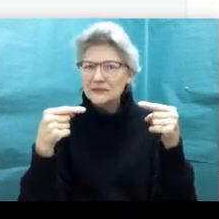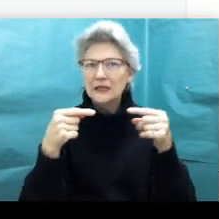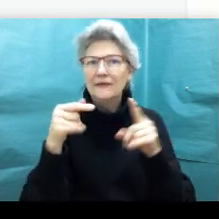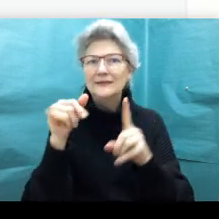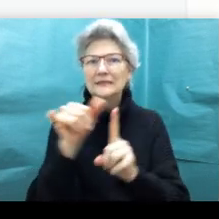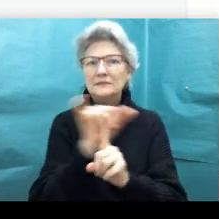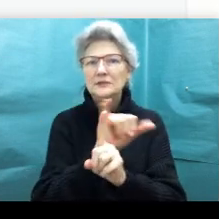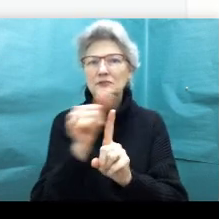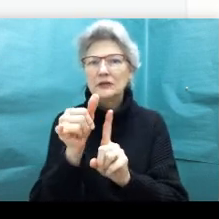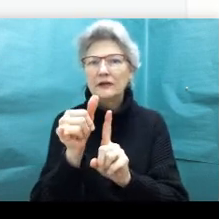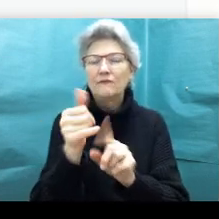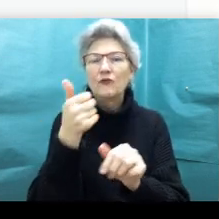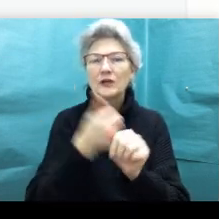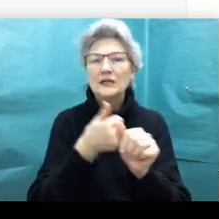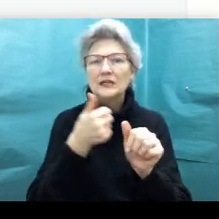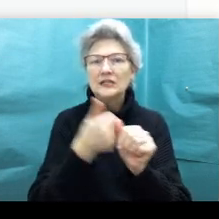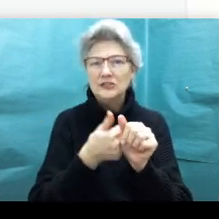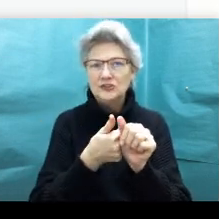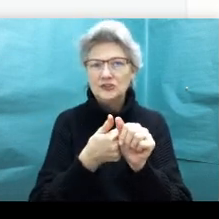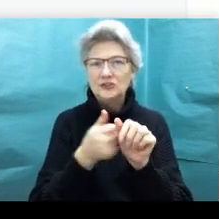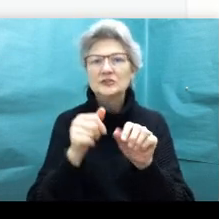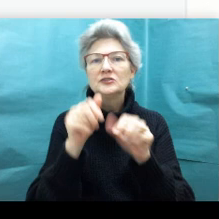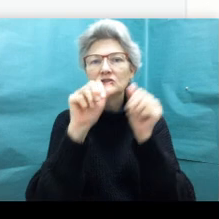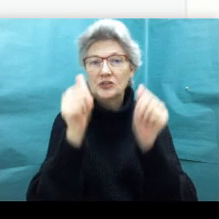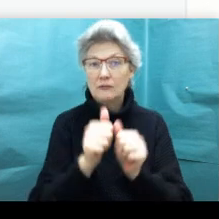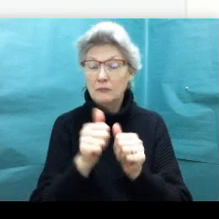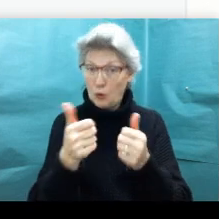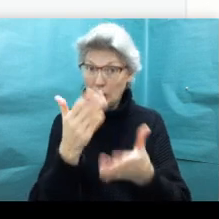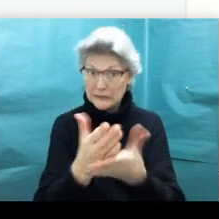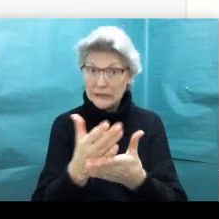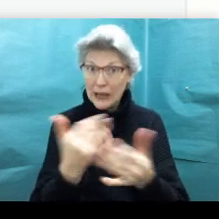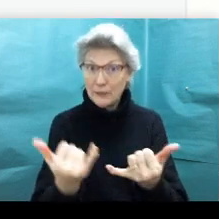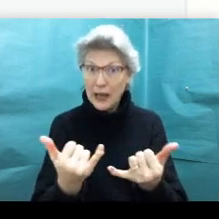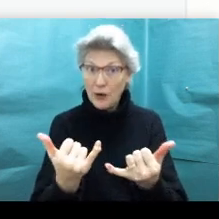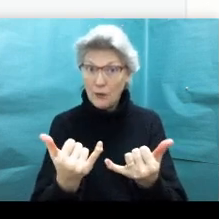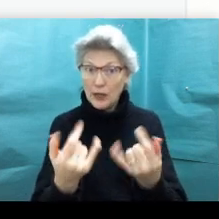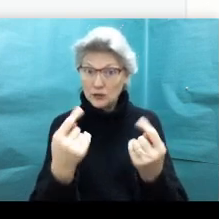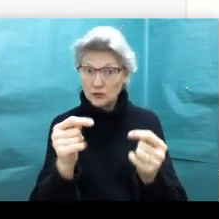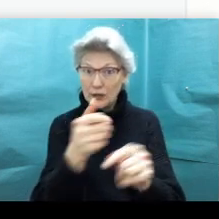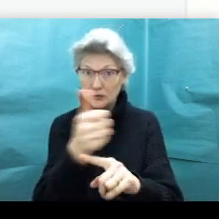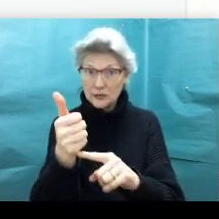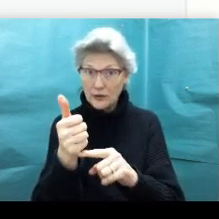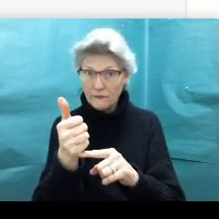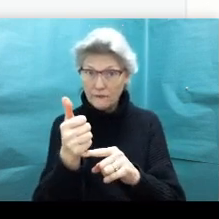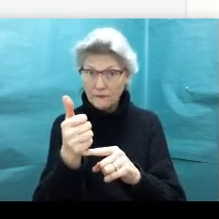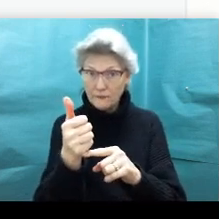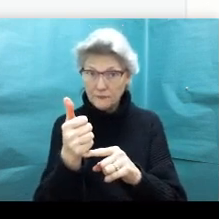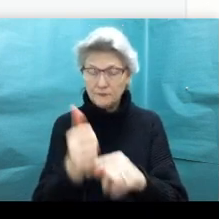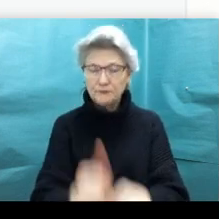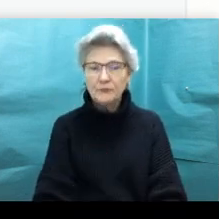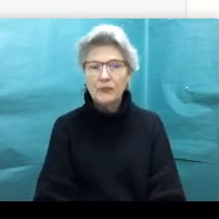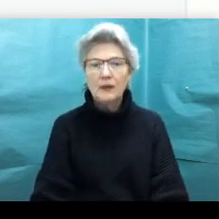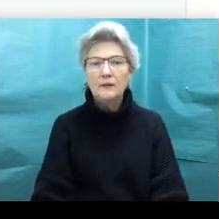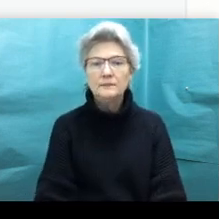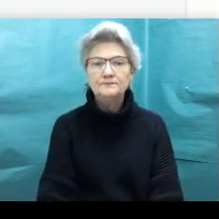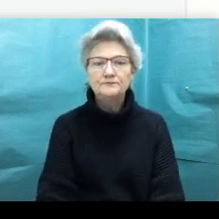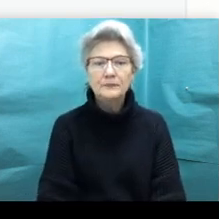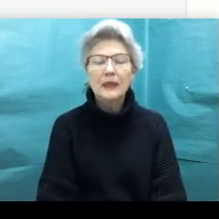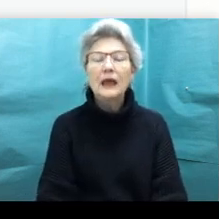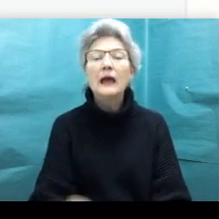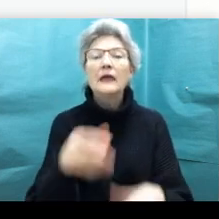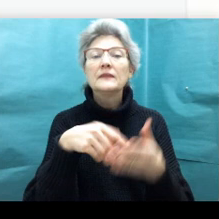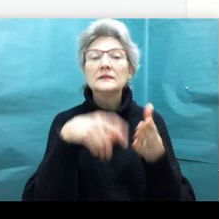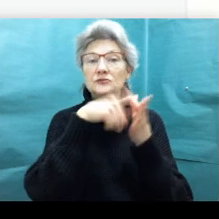these shapes. So feel free to pause now. Otherwise, you can continue with us. And this chart is in your math